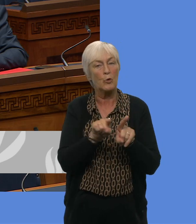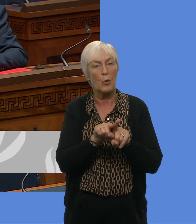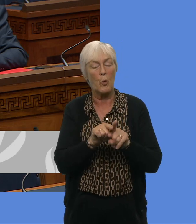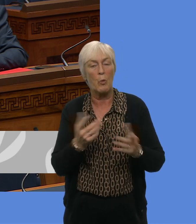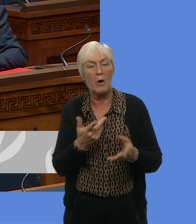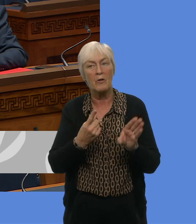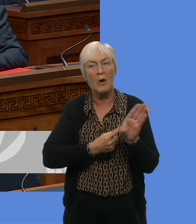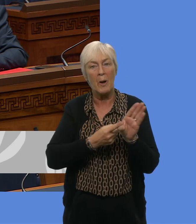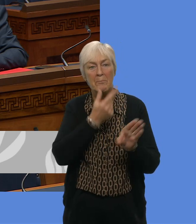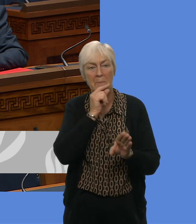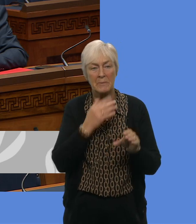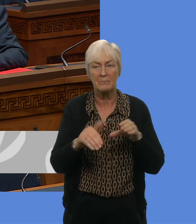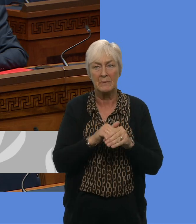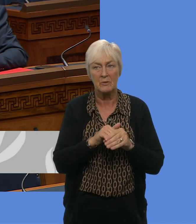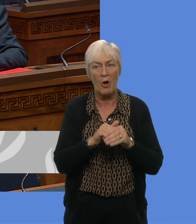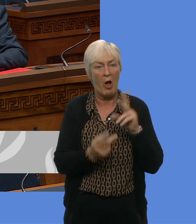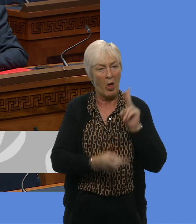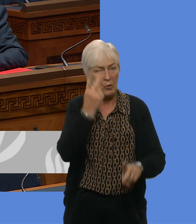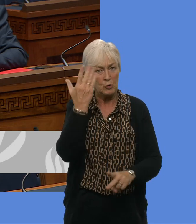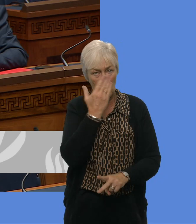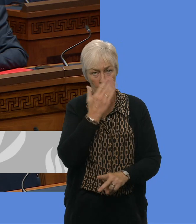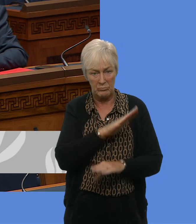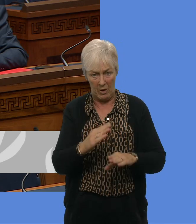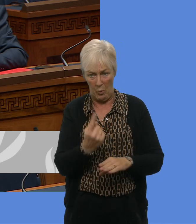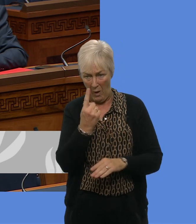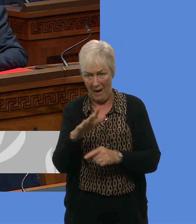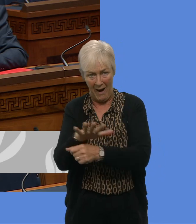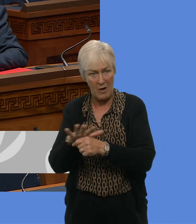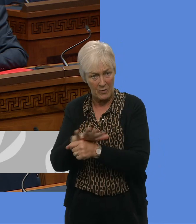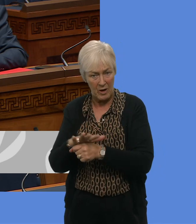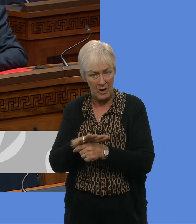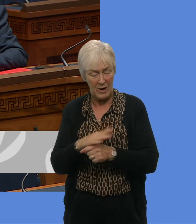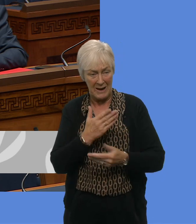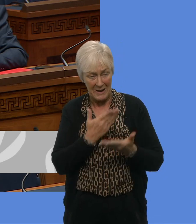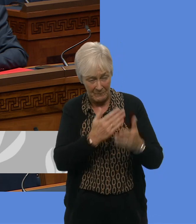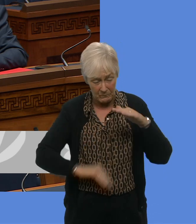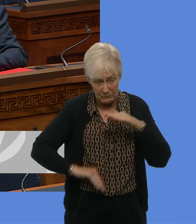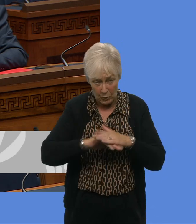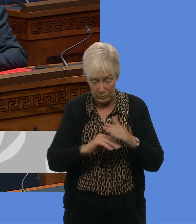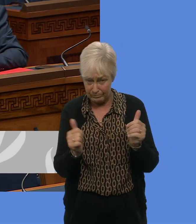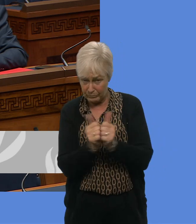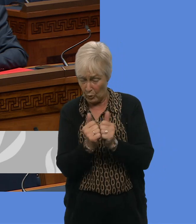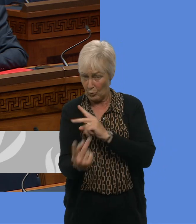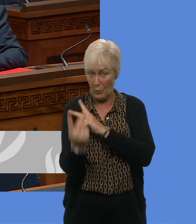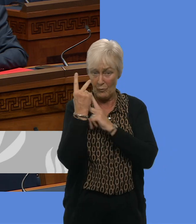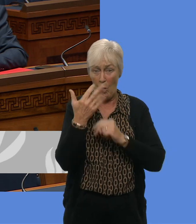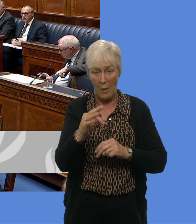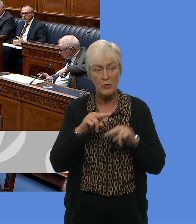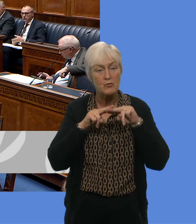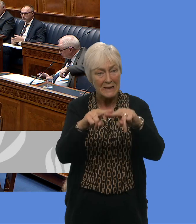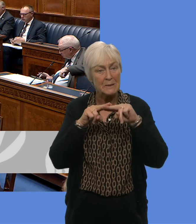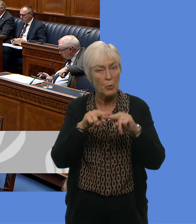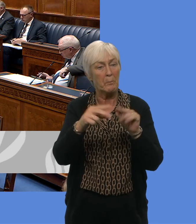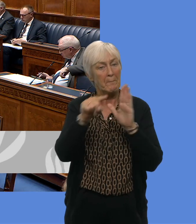young people are having to attend other schools other than the one closest. Can the Minister give a commitment to a full and fundamental review and reform of the transport policy?